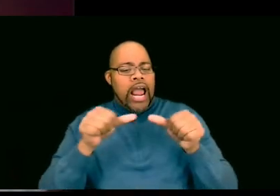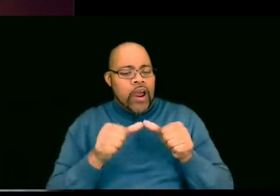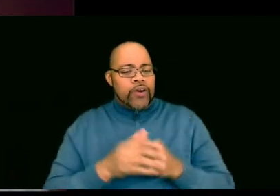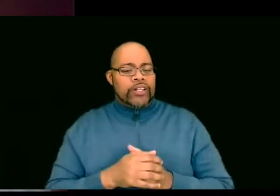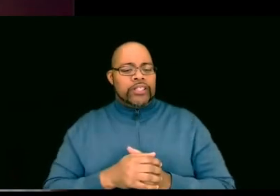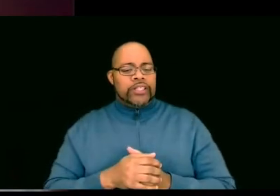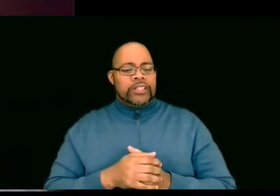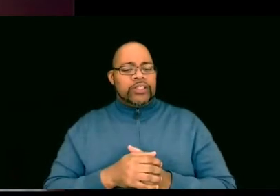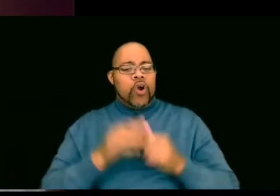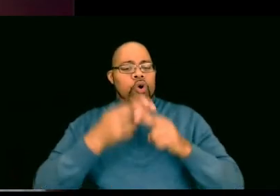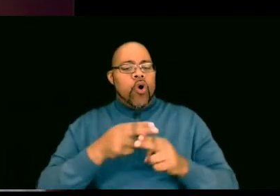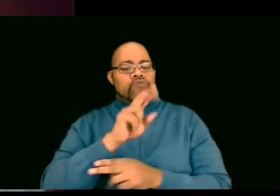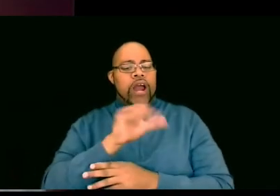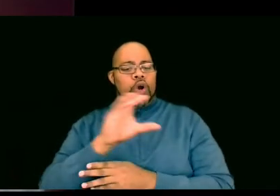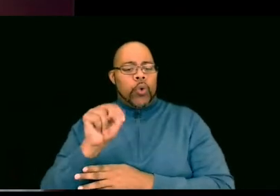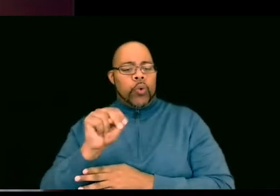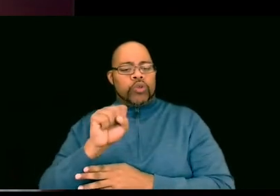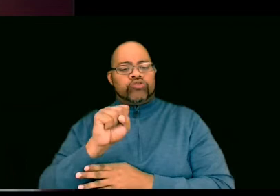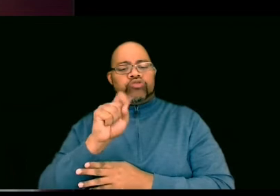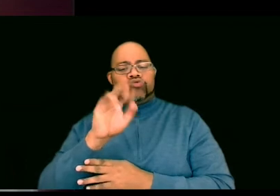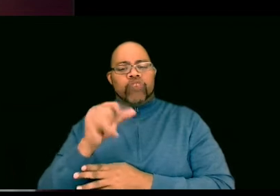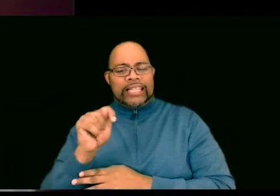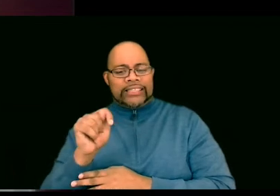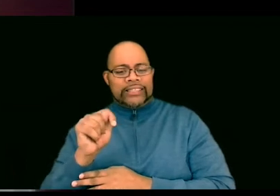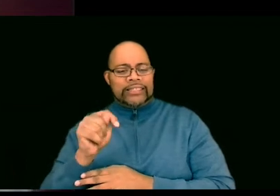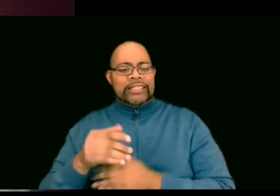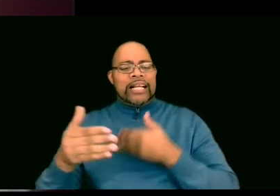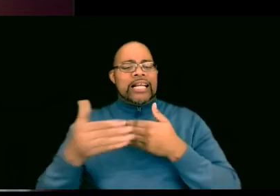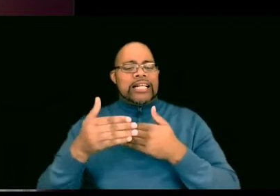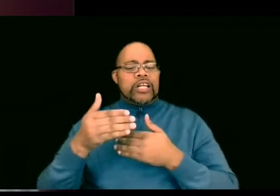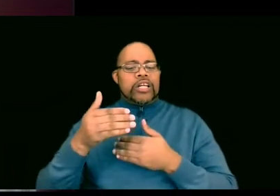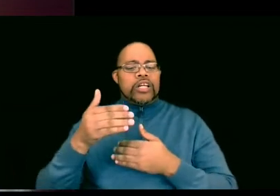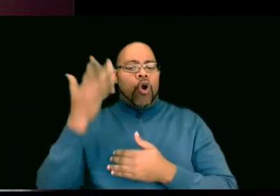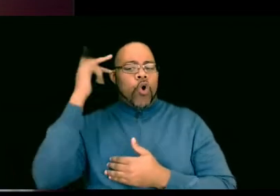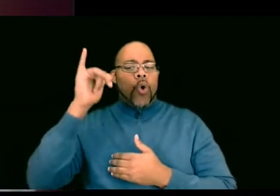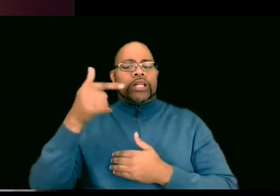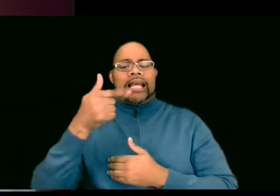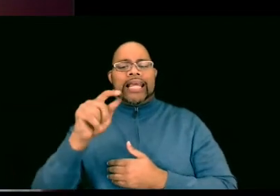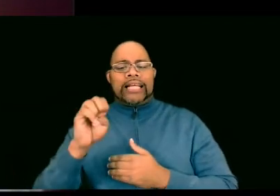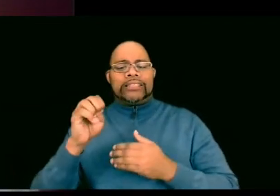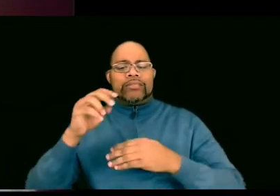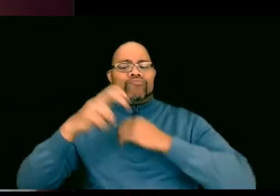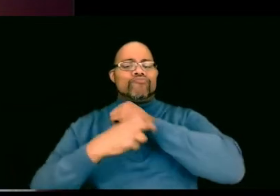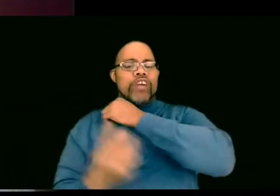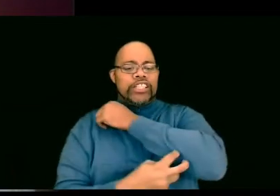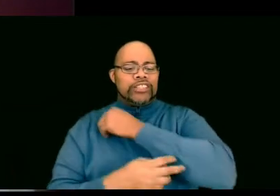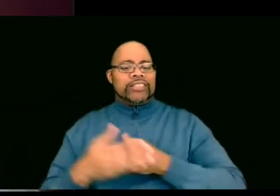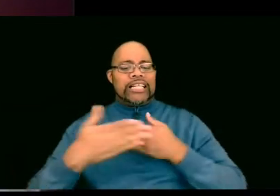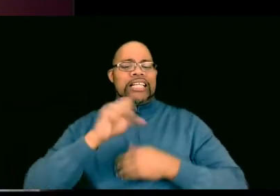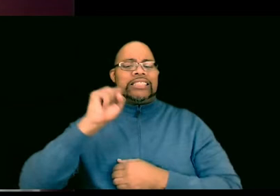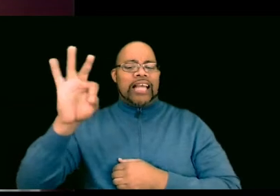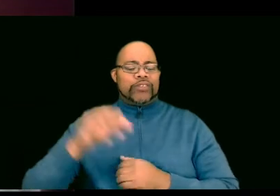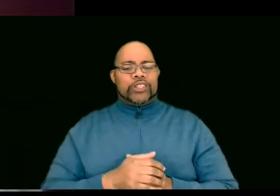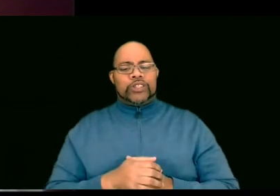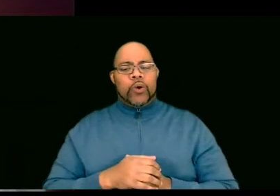little area referred to as Raccoon Strait between Sausalito and the Golden Gate Bridge there on the